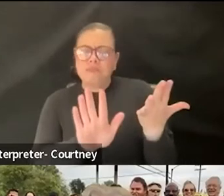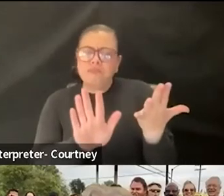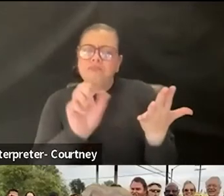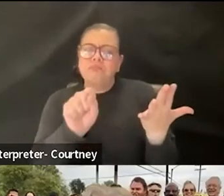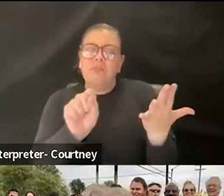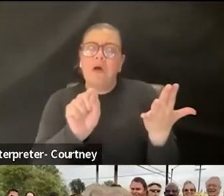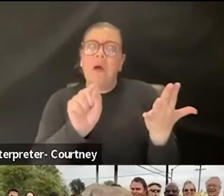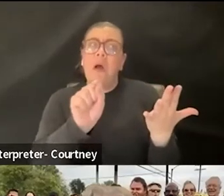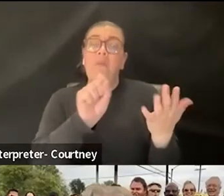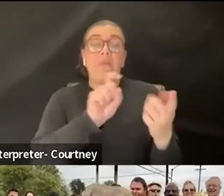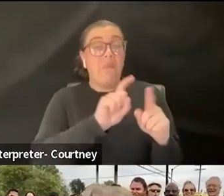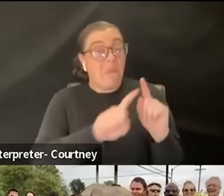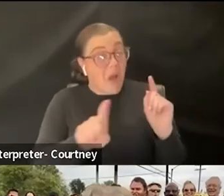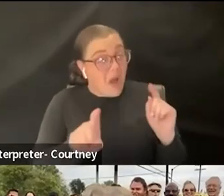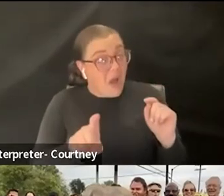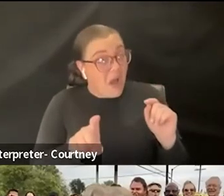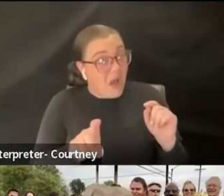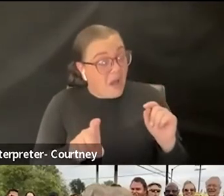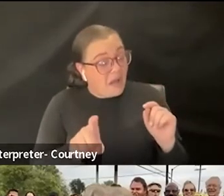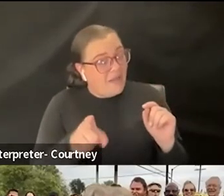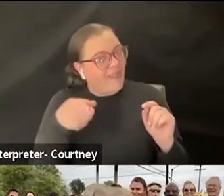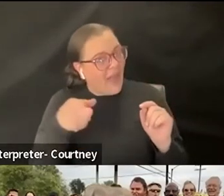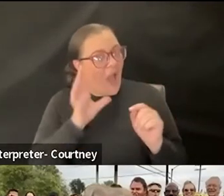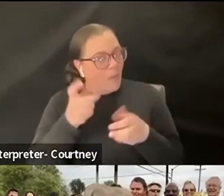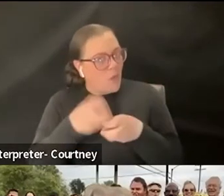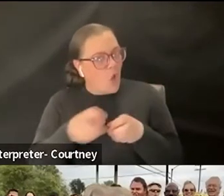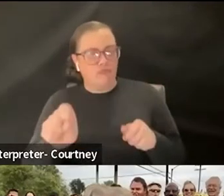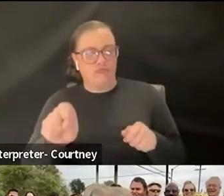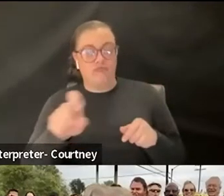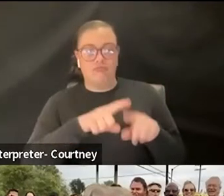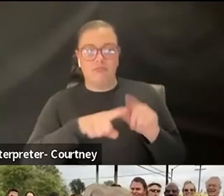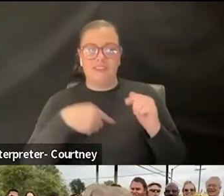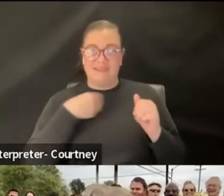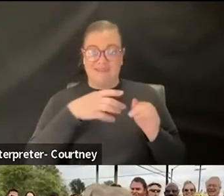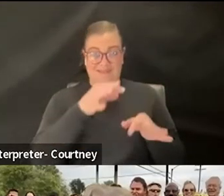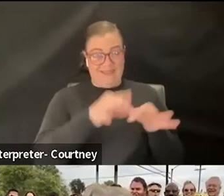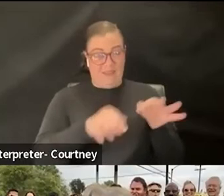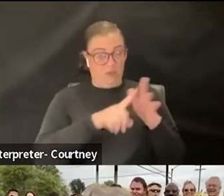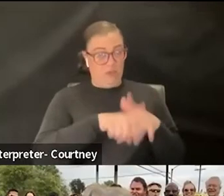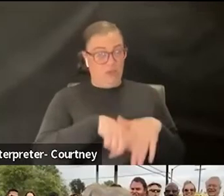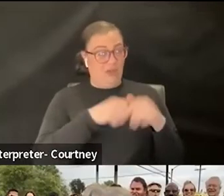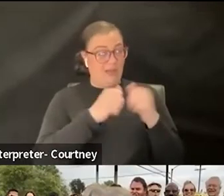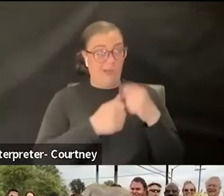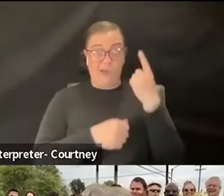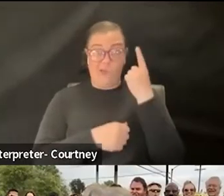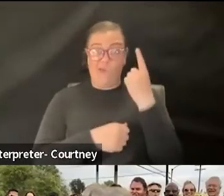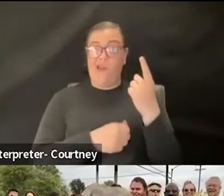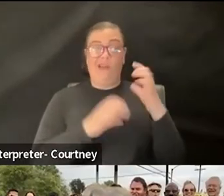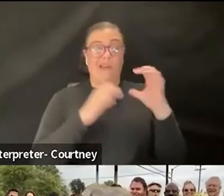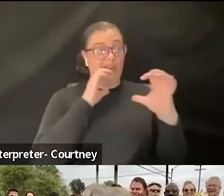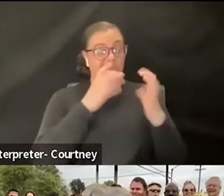it's going to be hard, but it just simply starts with that first conversation. So to remember that.